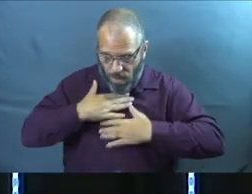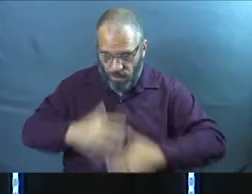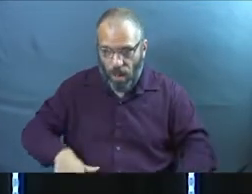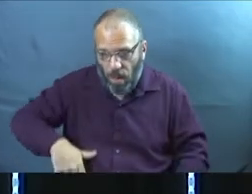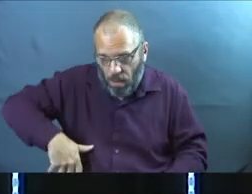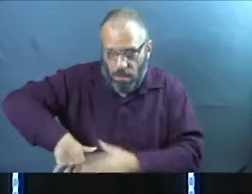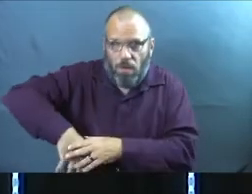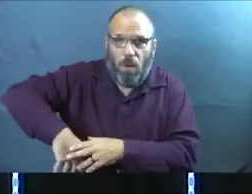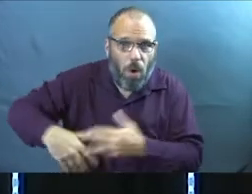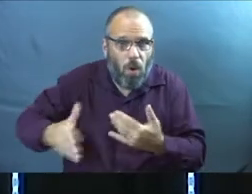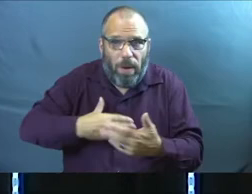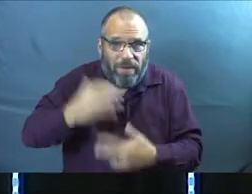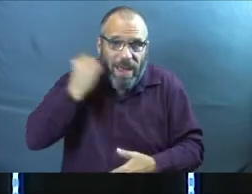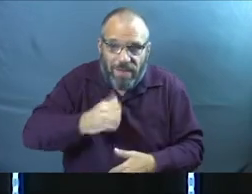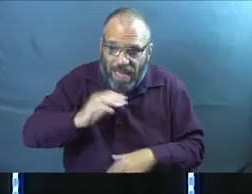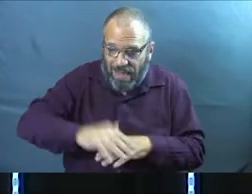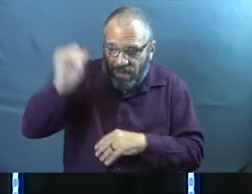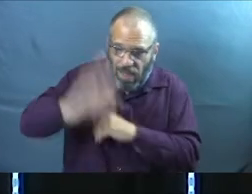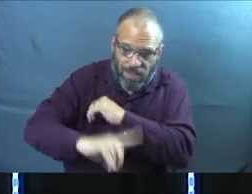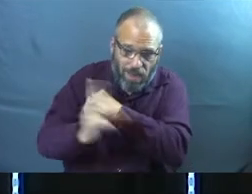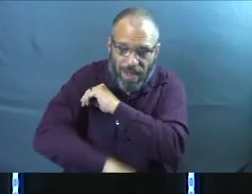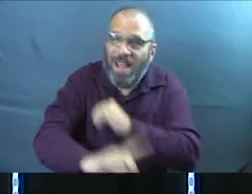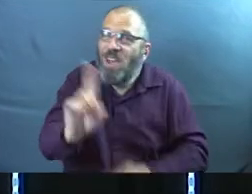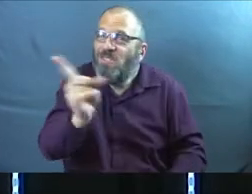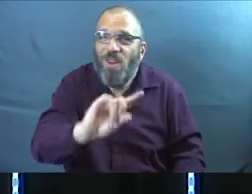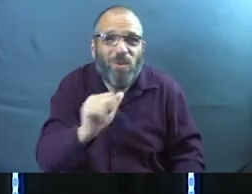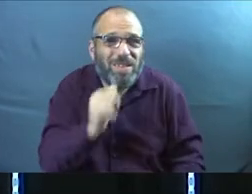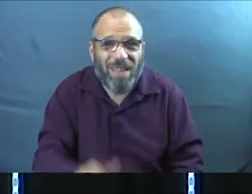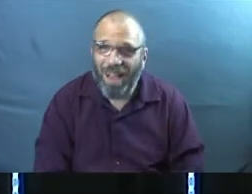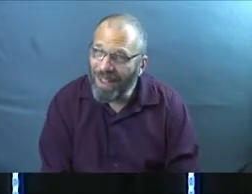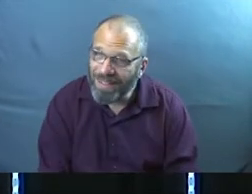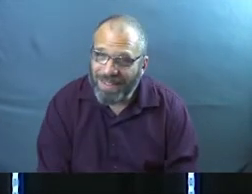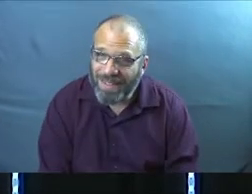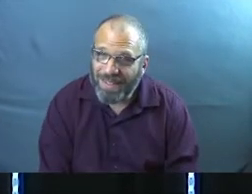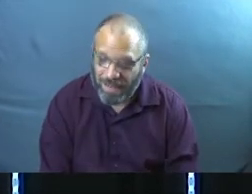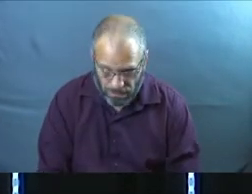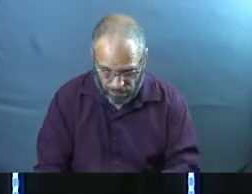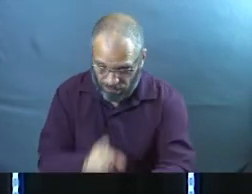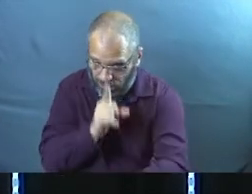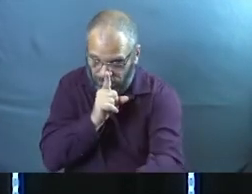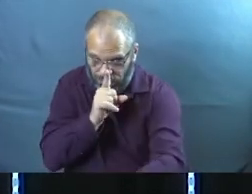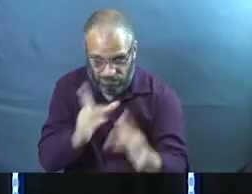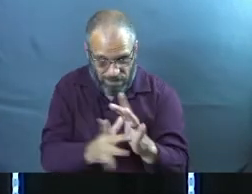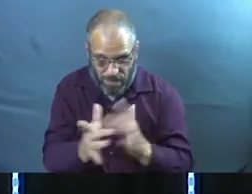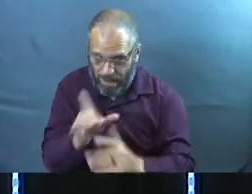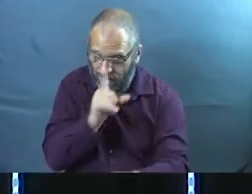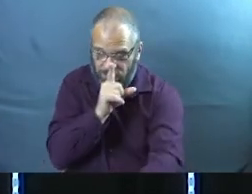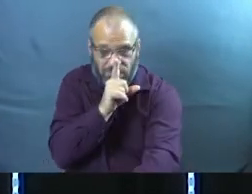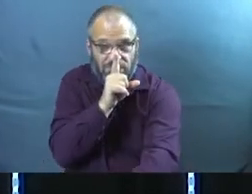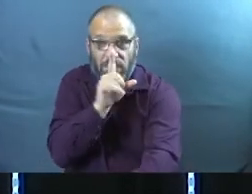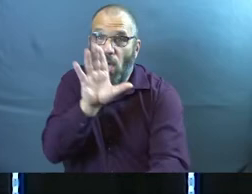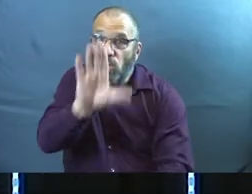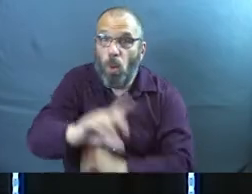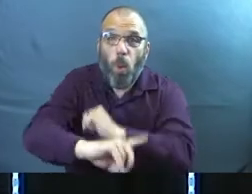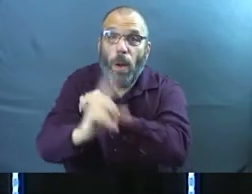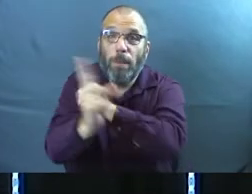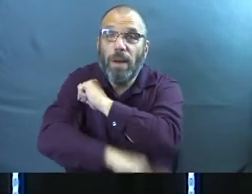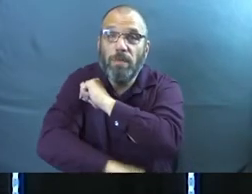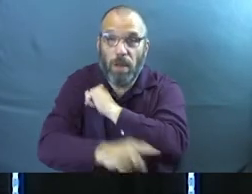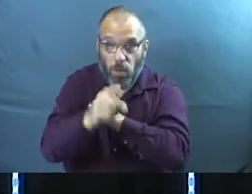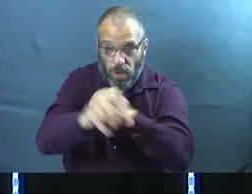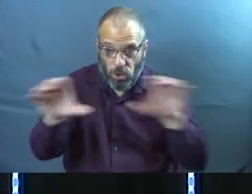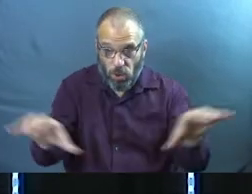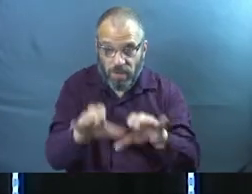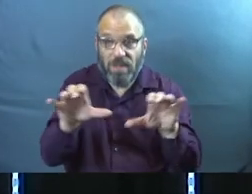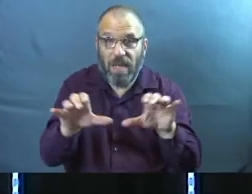live it every single day, and you're like, this is God's punishment. No, it's not. It's not what the Bible says. Your punishment for what